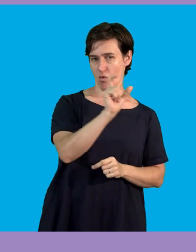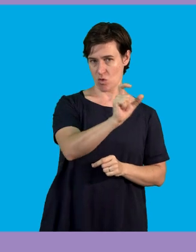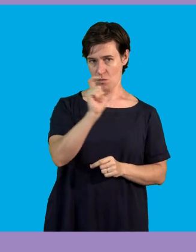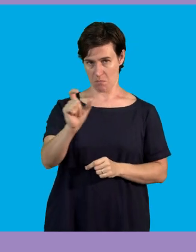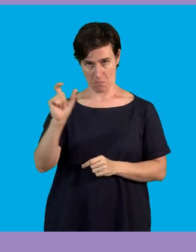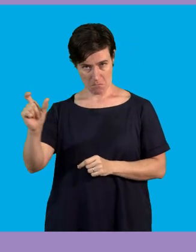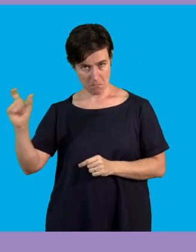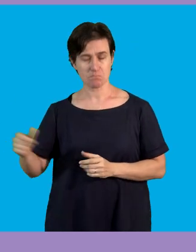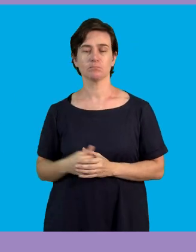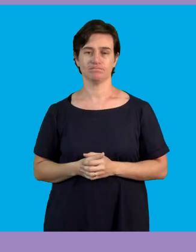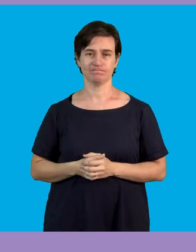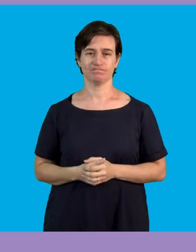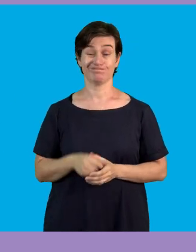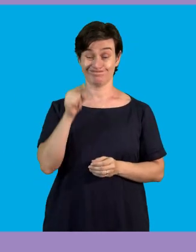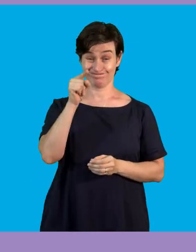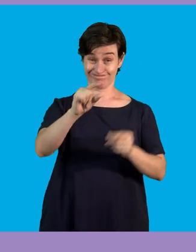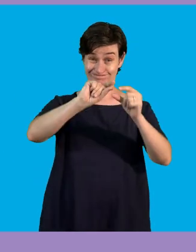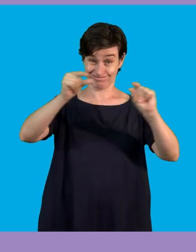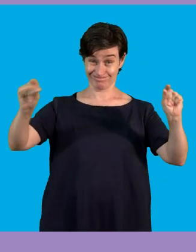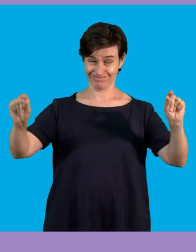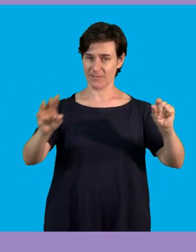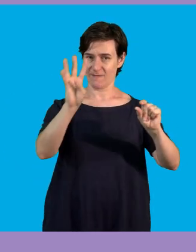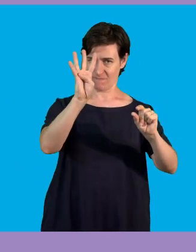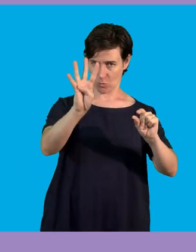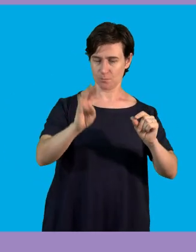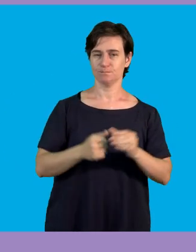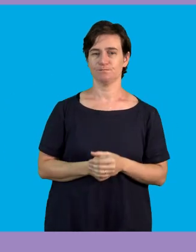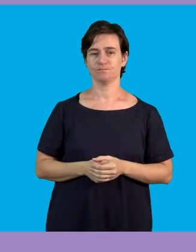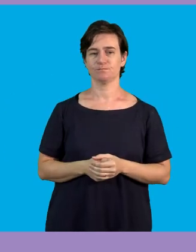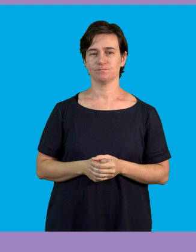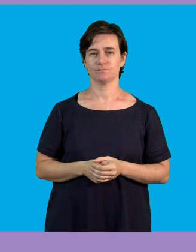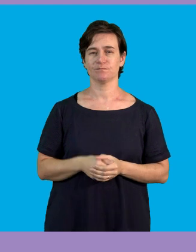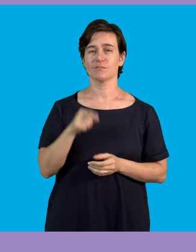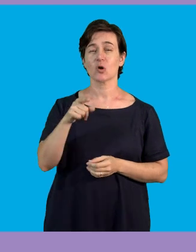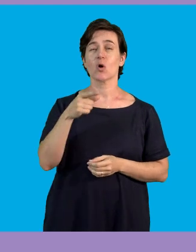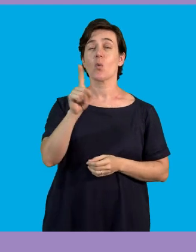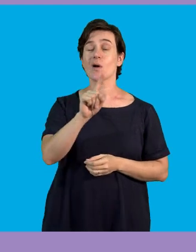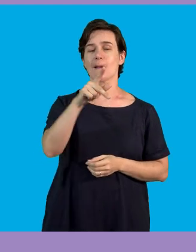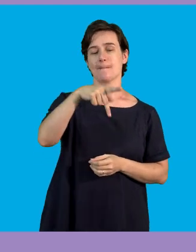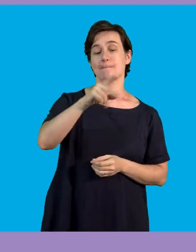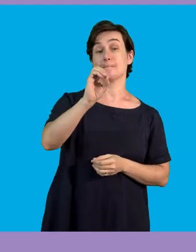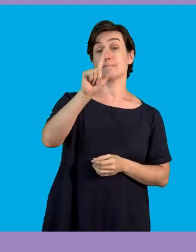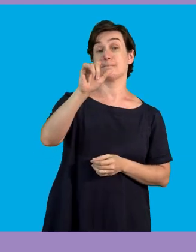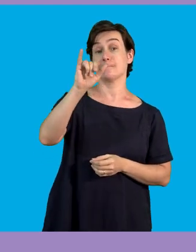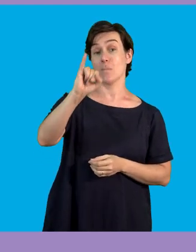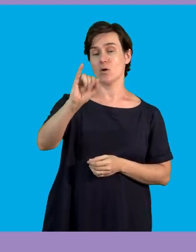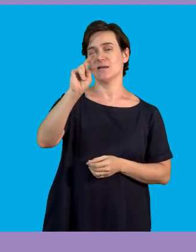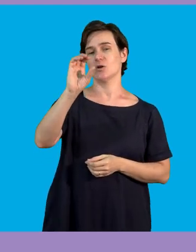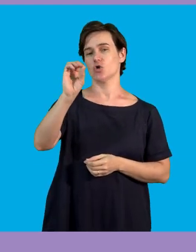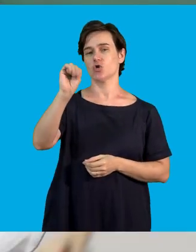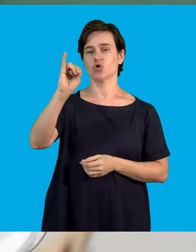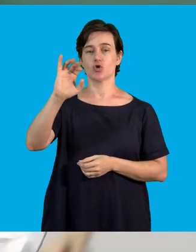four terms. That expression has four terms, and it's known as a polynomial.